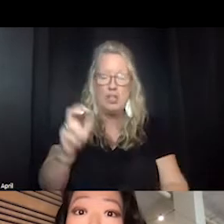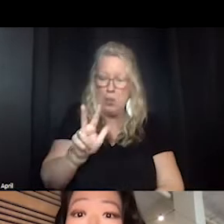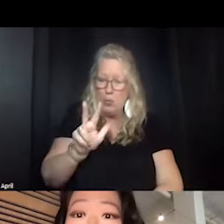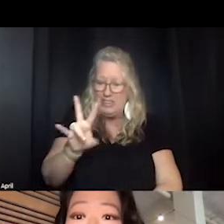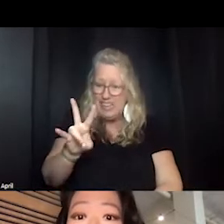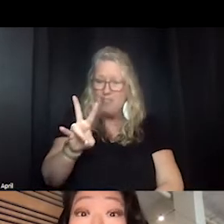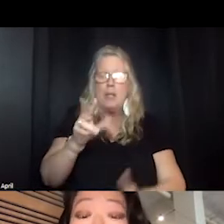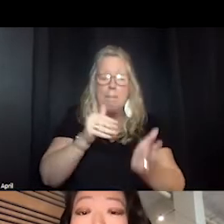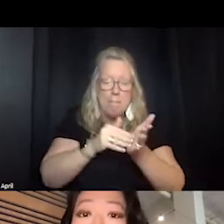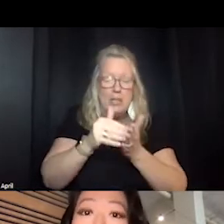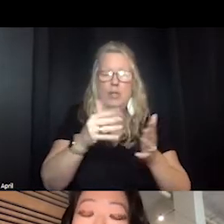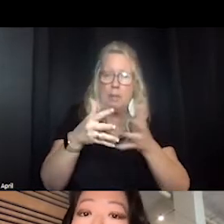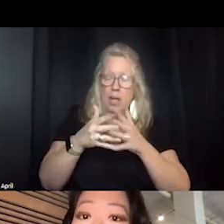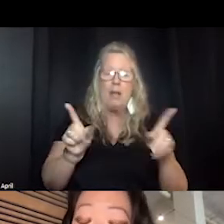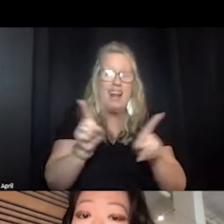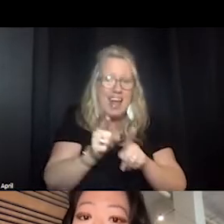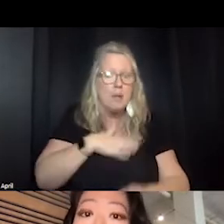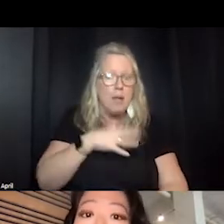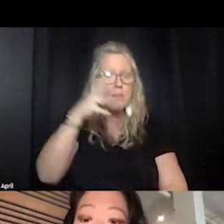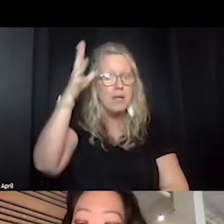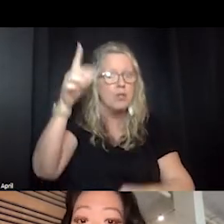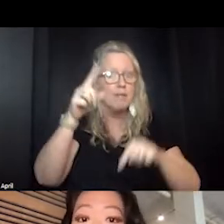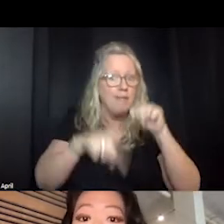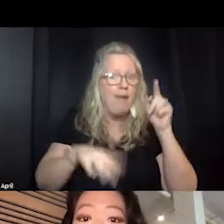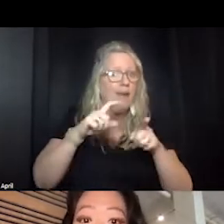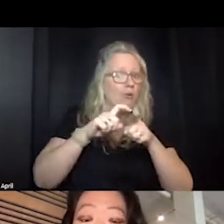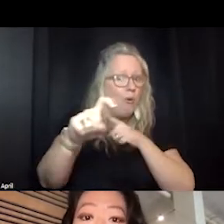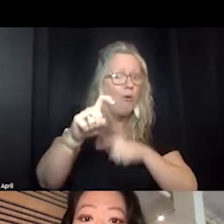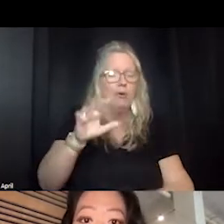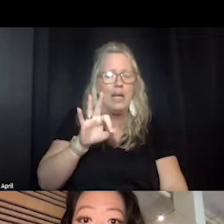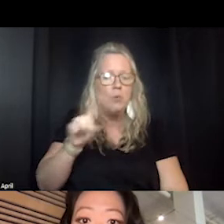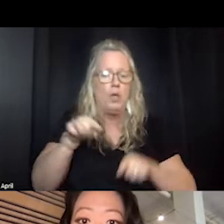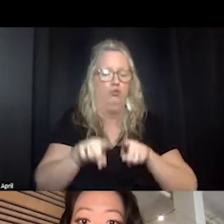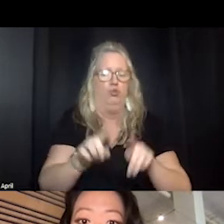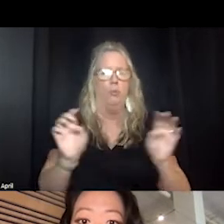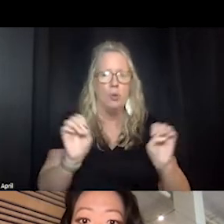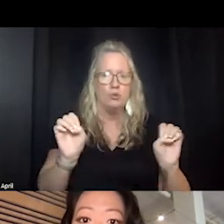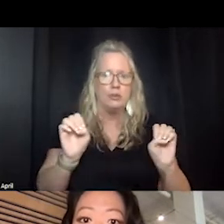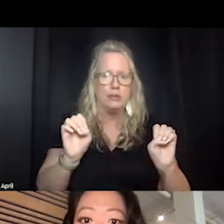million Americans like my parents that can't call 911 in an emergency.